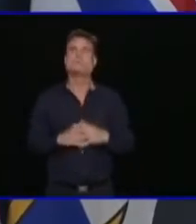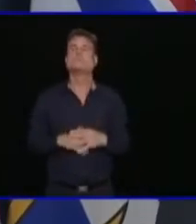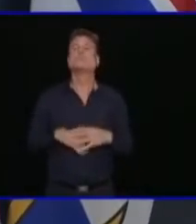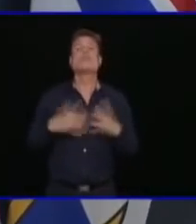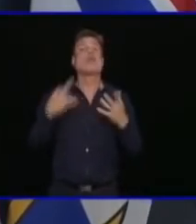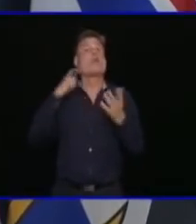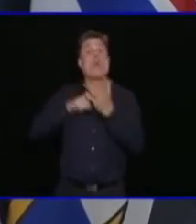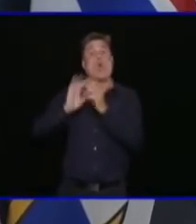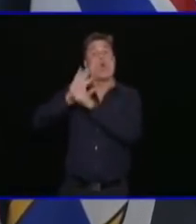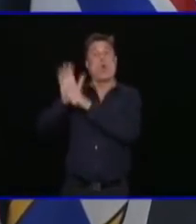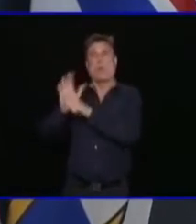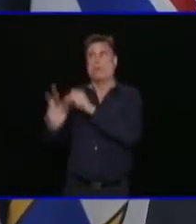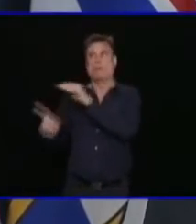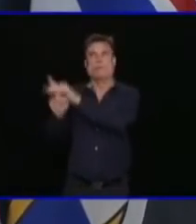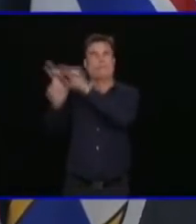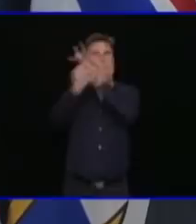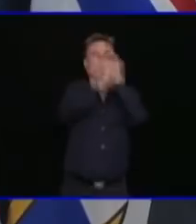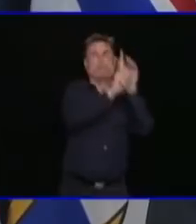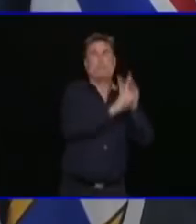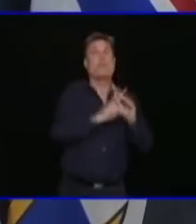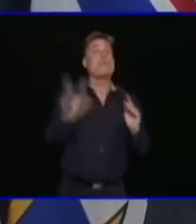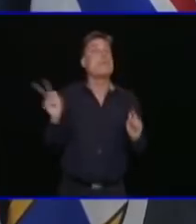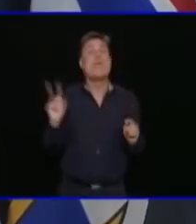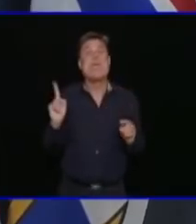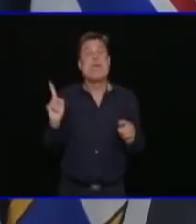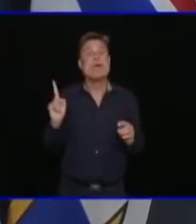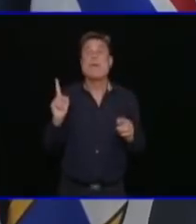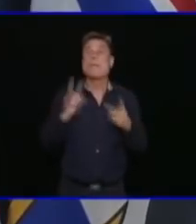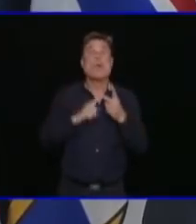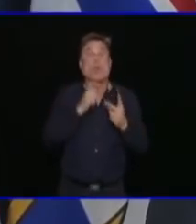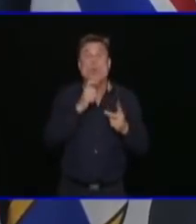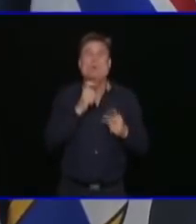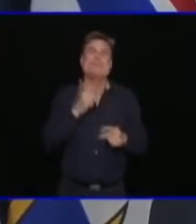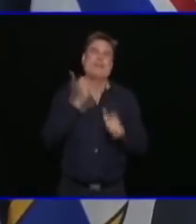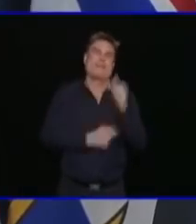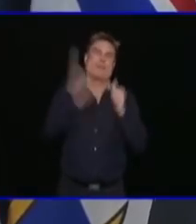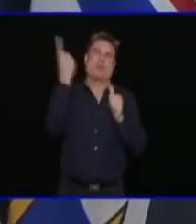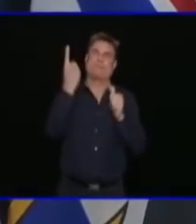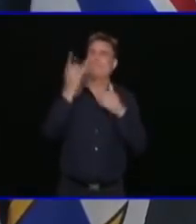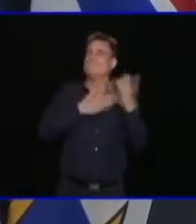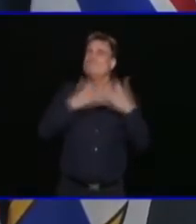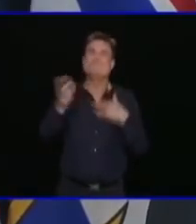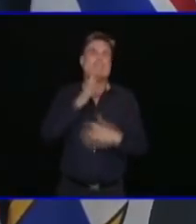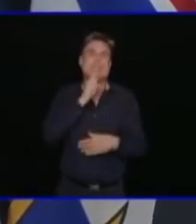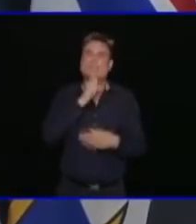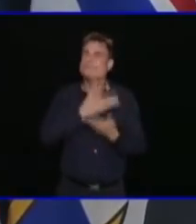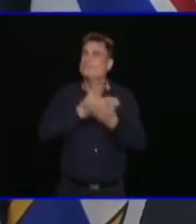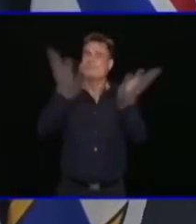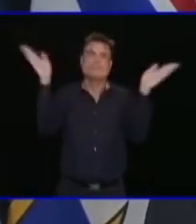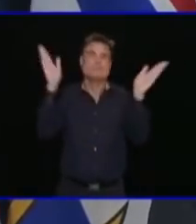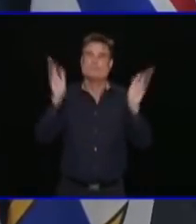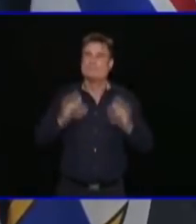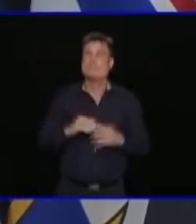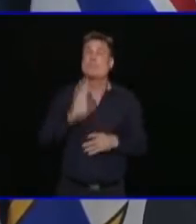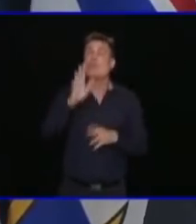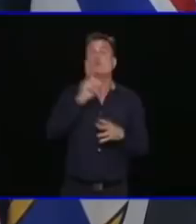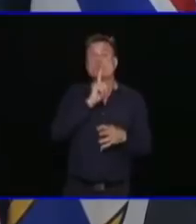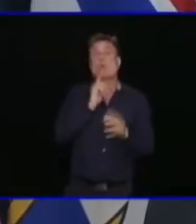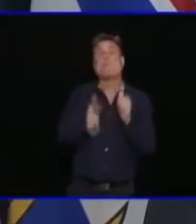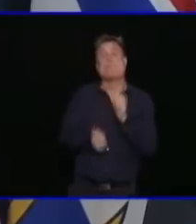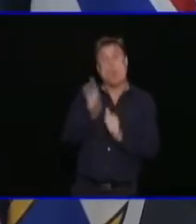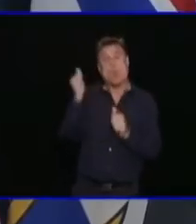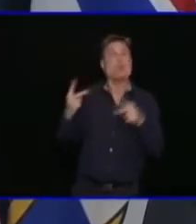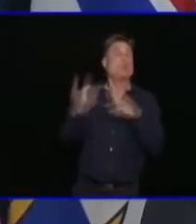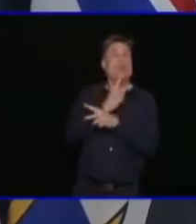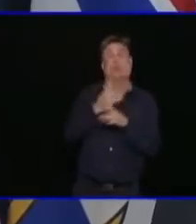it affects people with chronic conditions. Most people who are elderly are elders the most. But we also see from the results of our survey